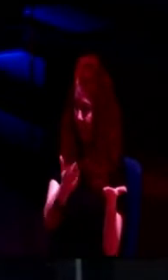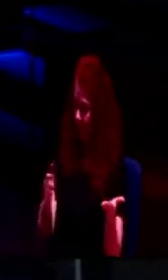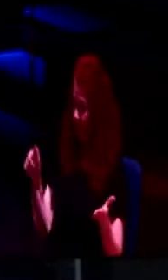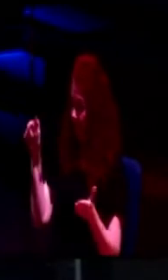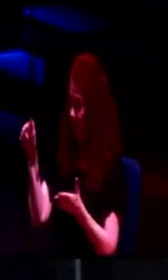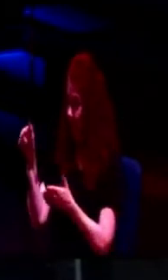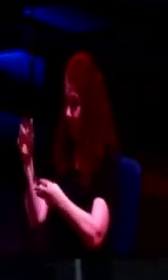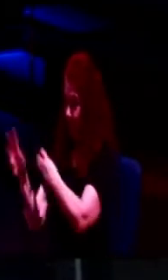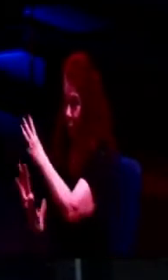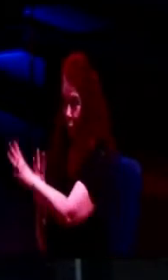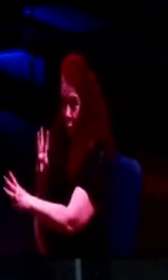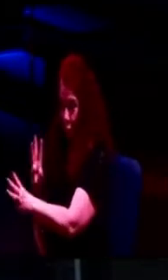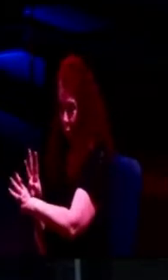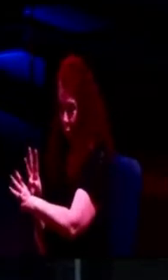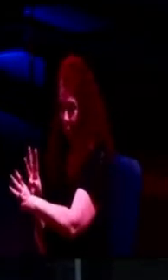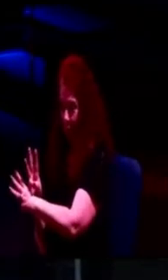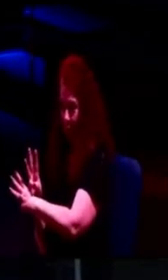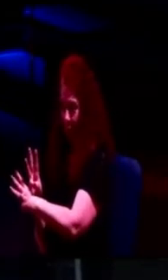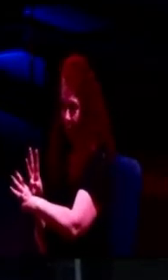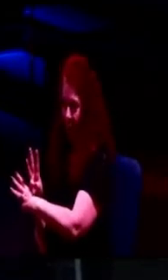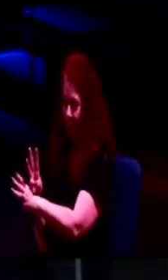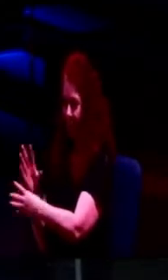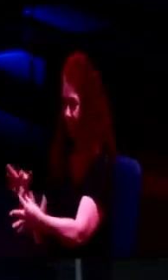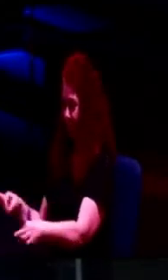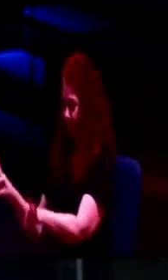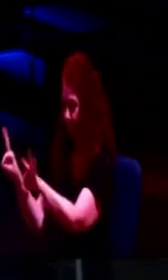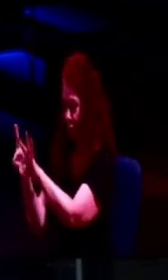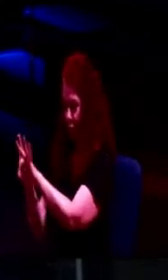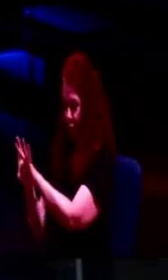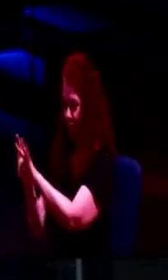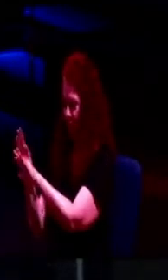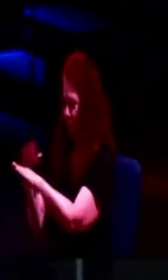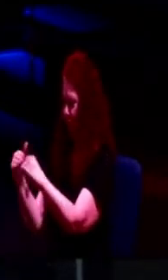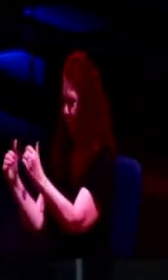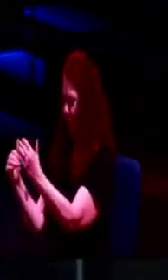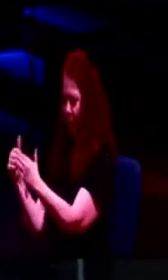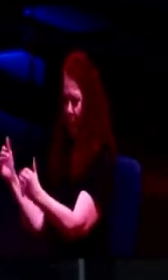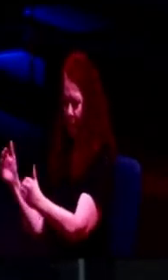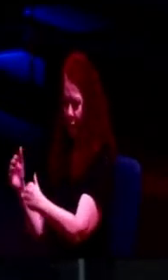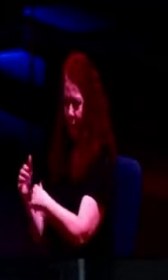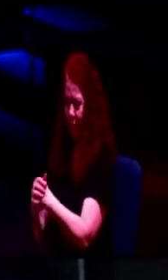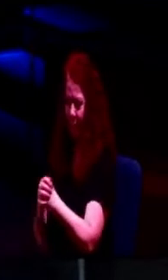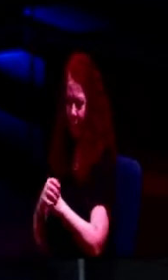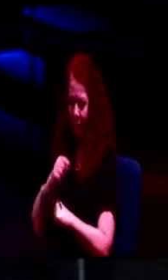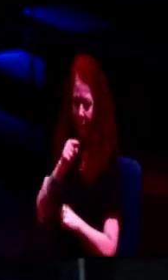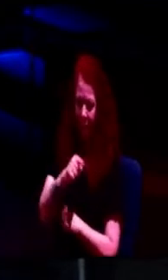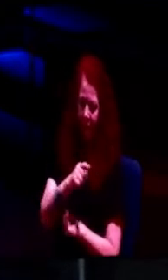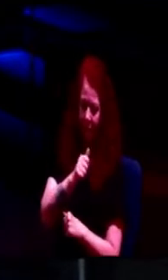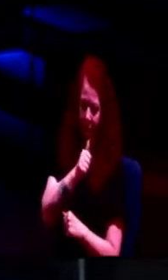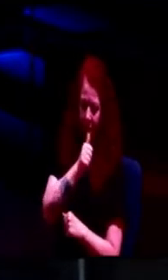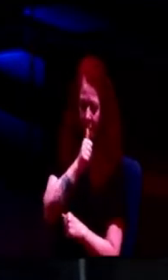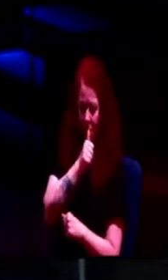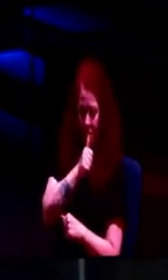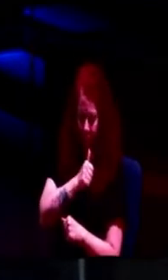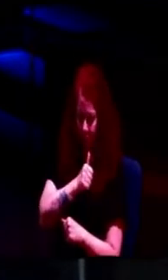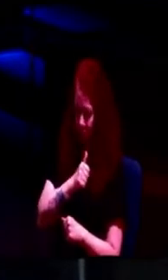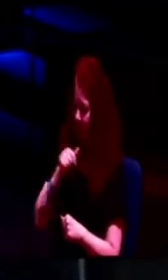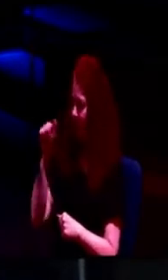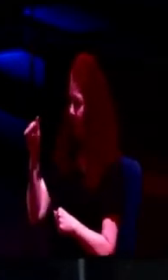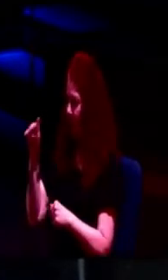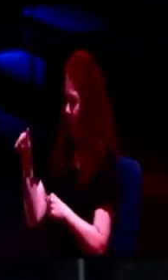The kingdom of this earth values comfort. The kingdom of God values sorrow. The kingdom of this earth values